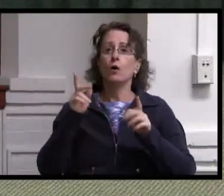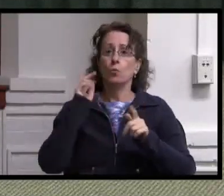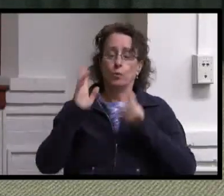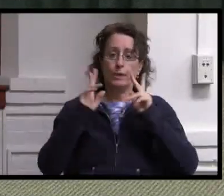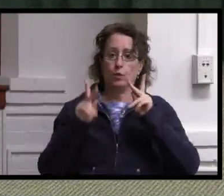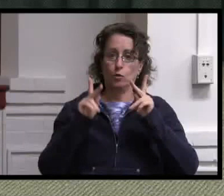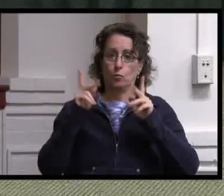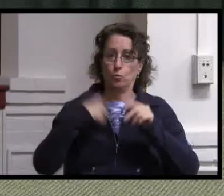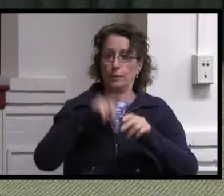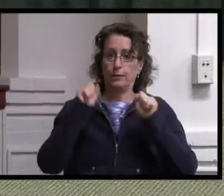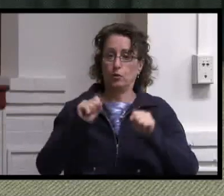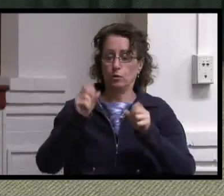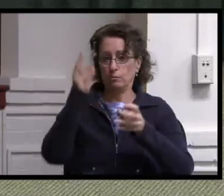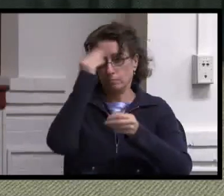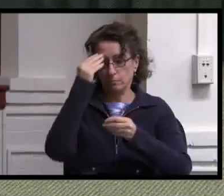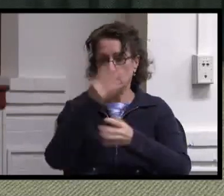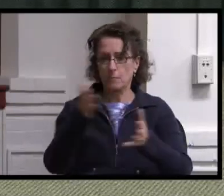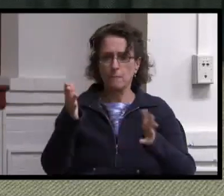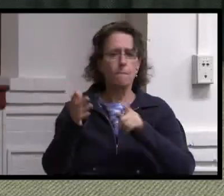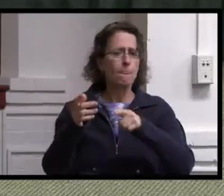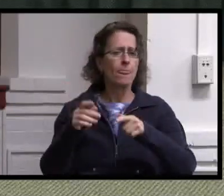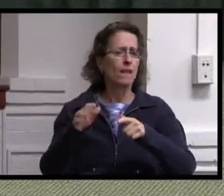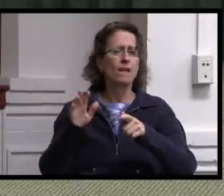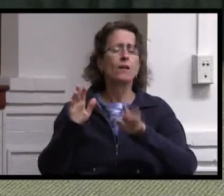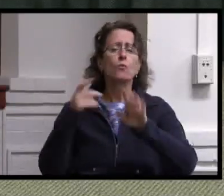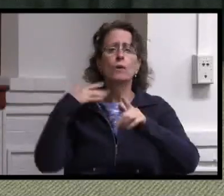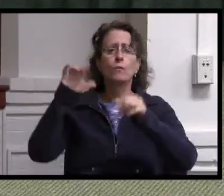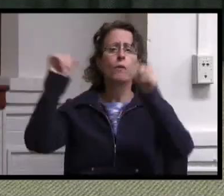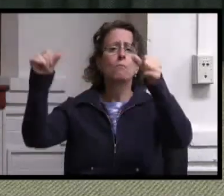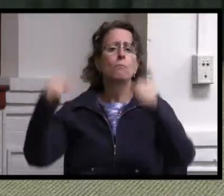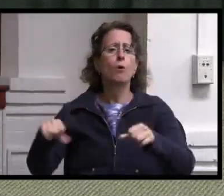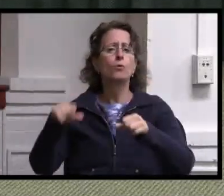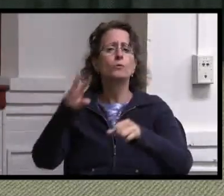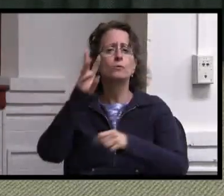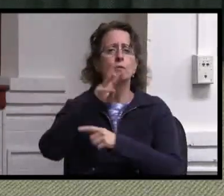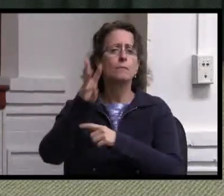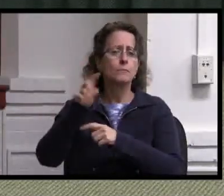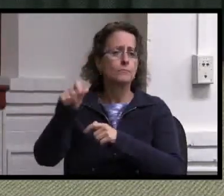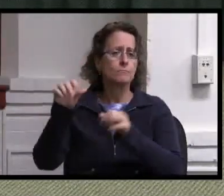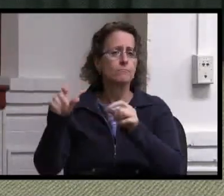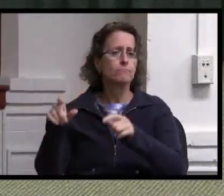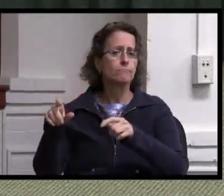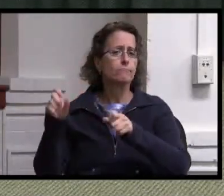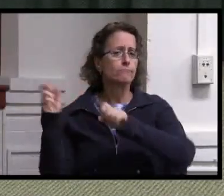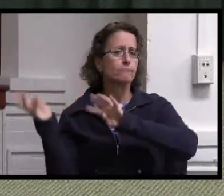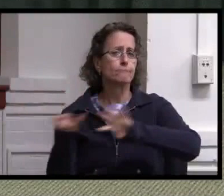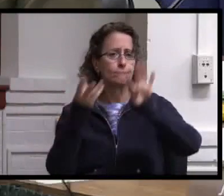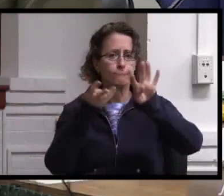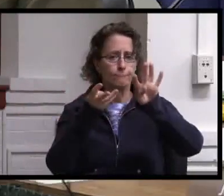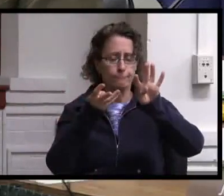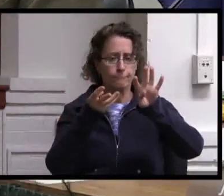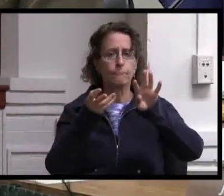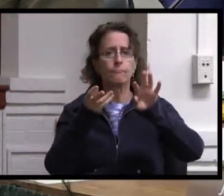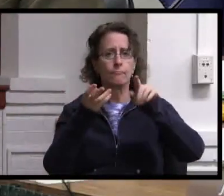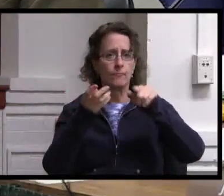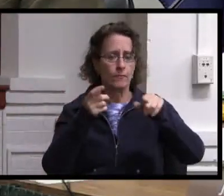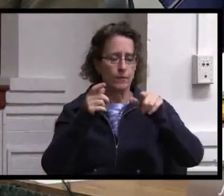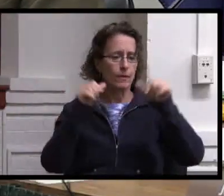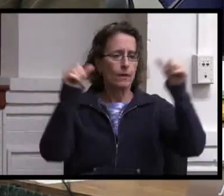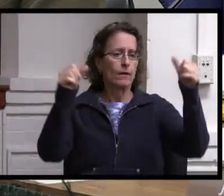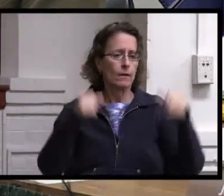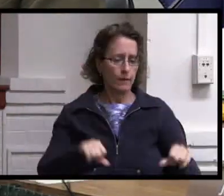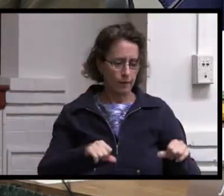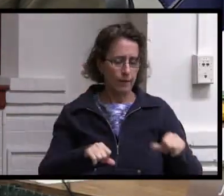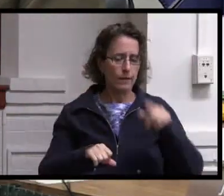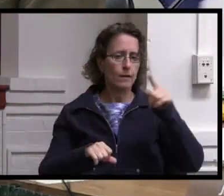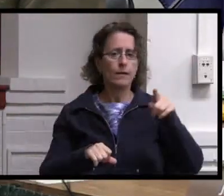that the material that's posted to the website has a written summary on each one of these 14 from the material